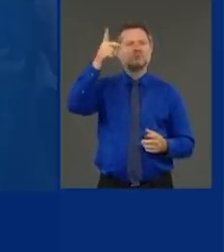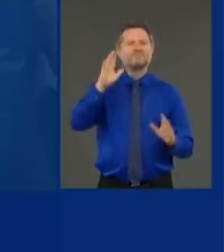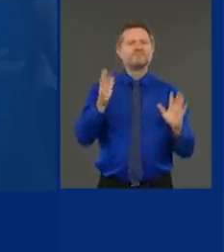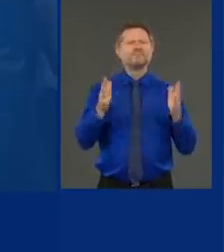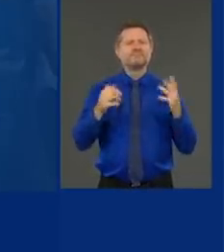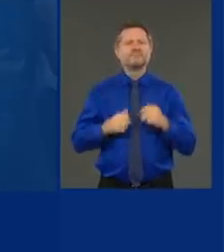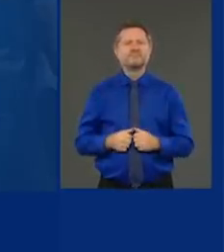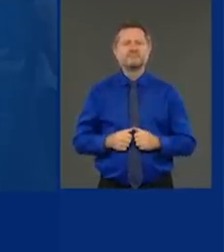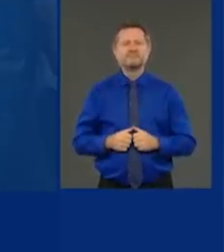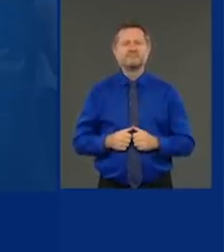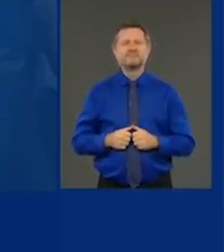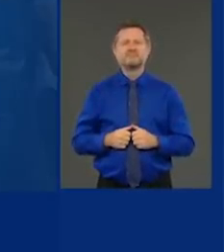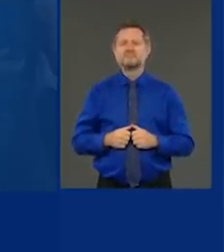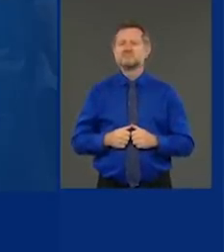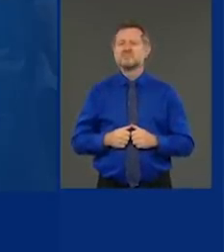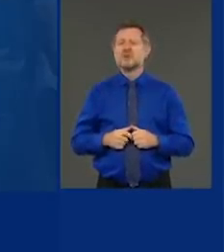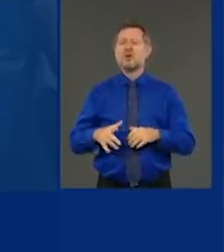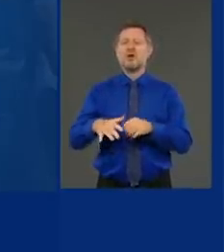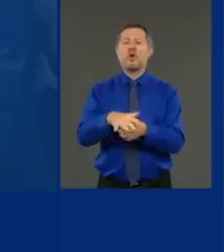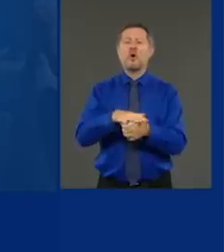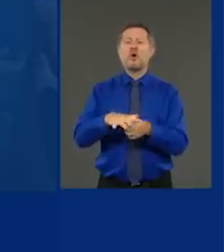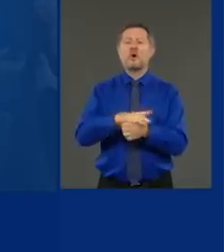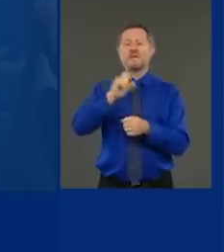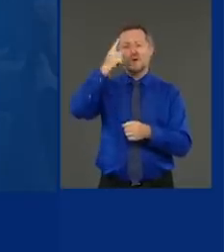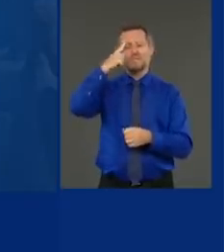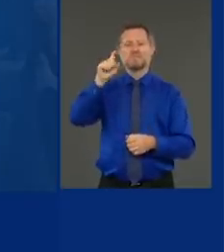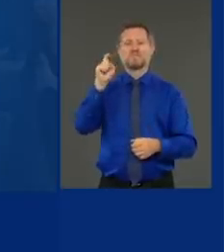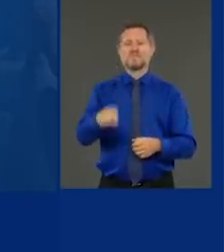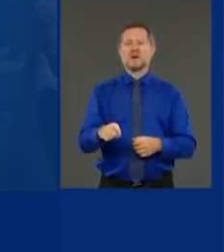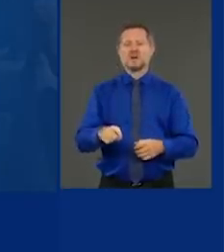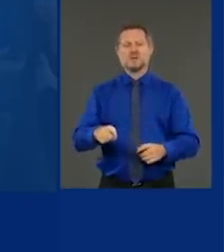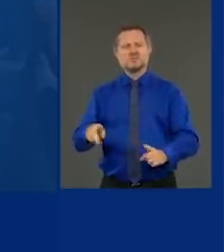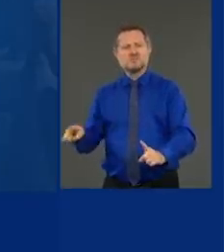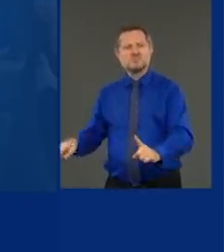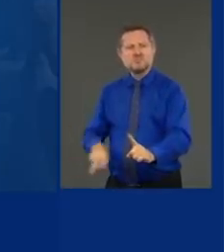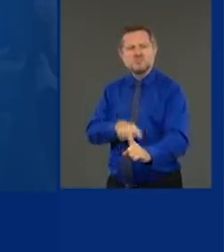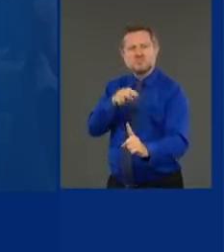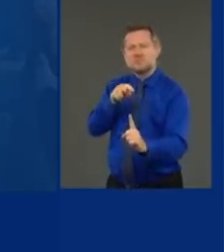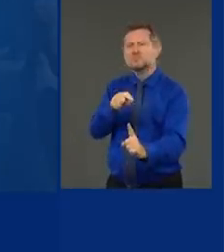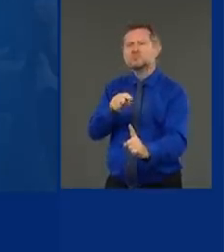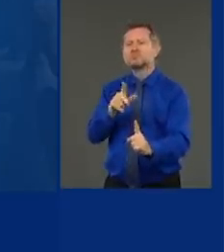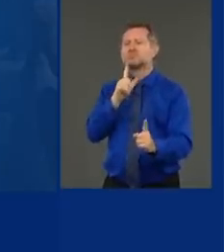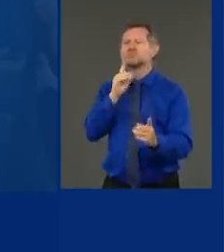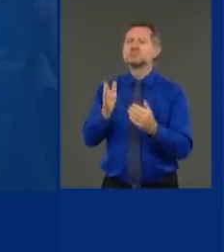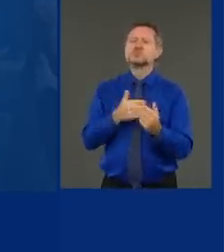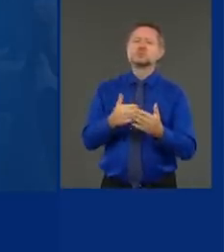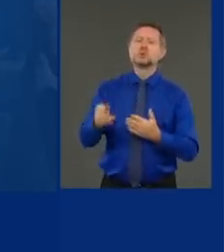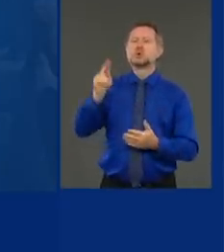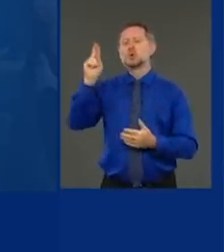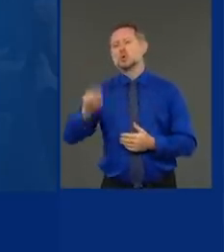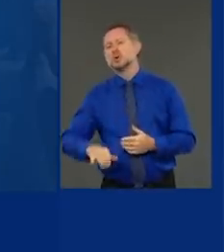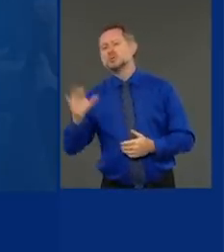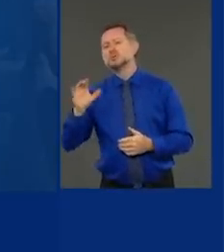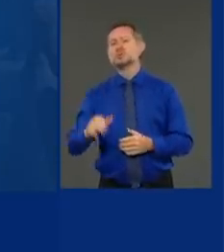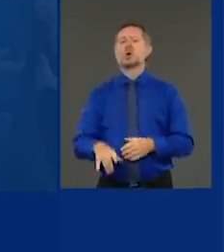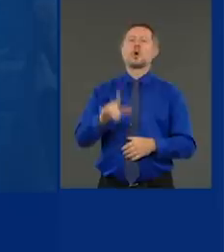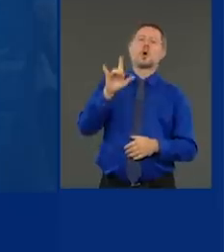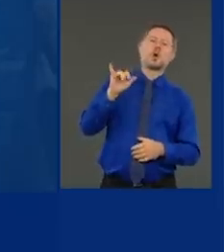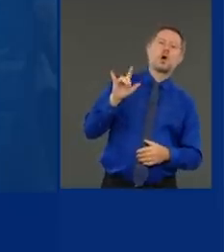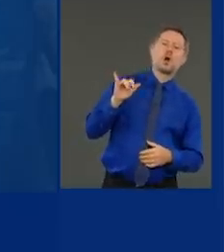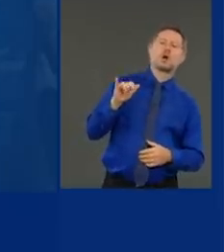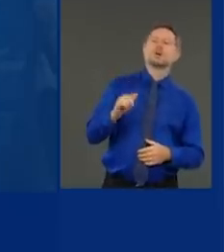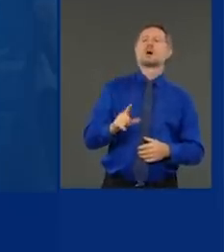And local governments have to crack down on these, whether they're in New York City or Long Island or they're in upstate New